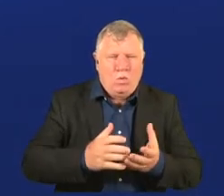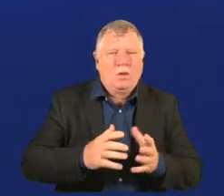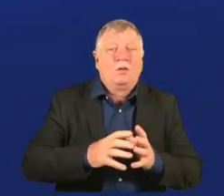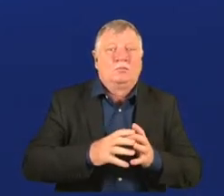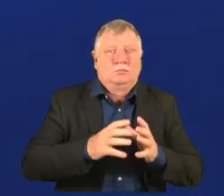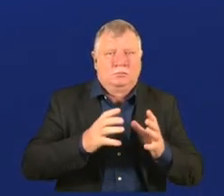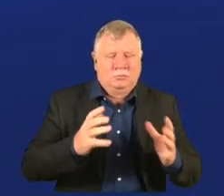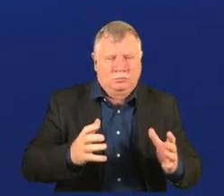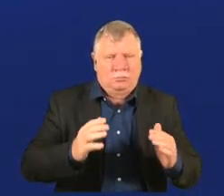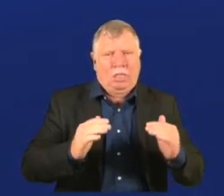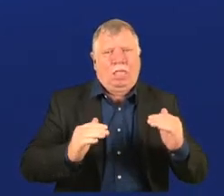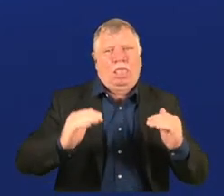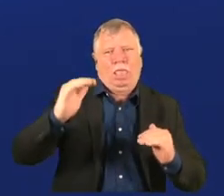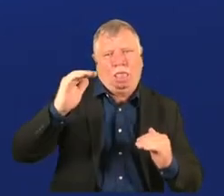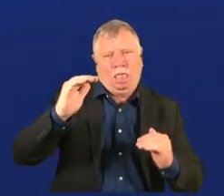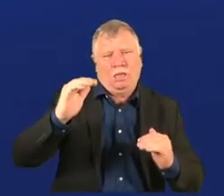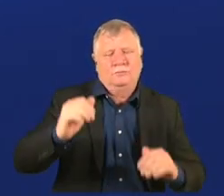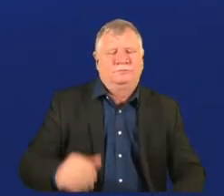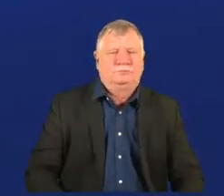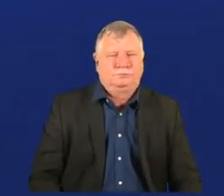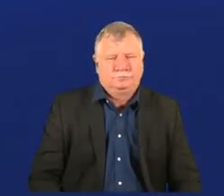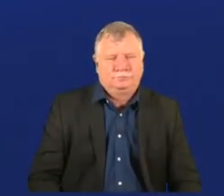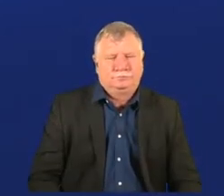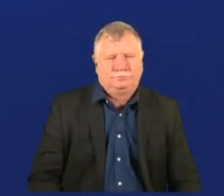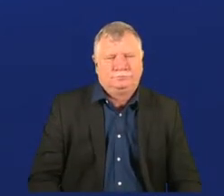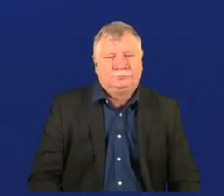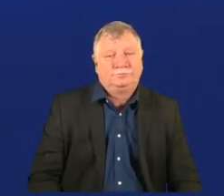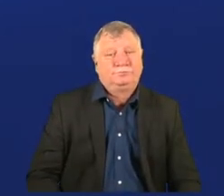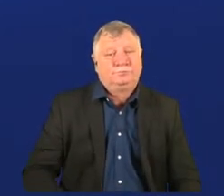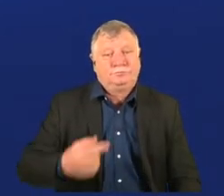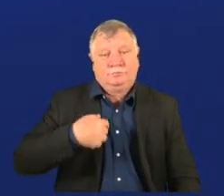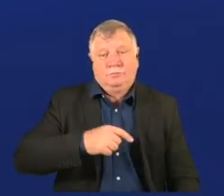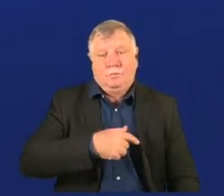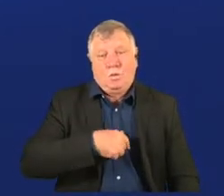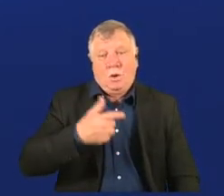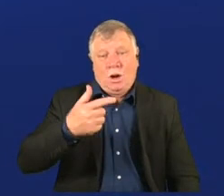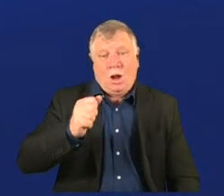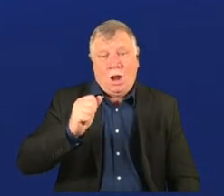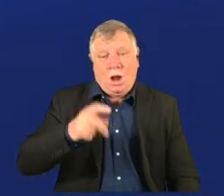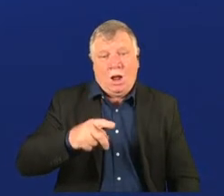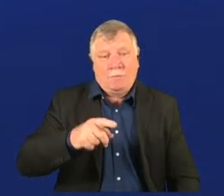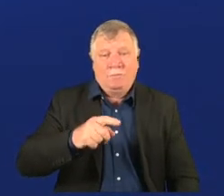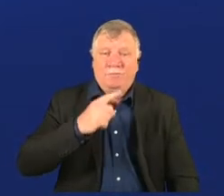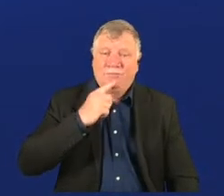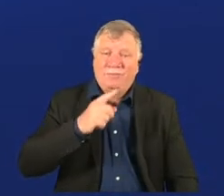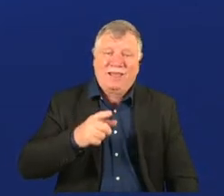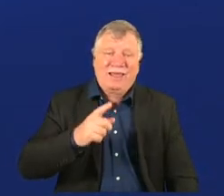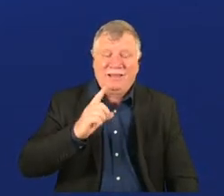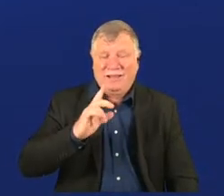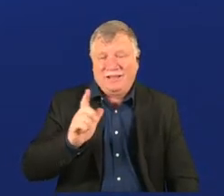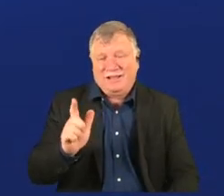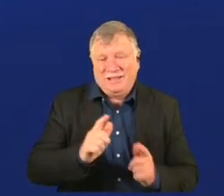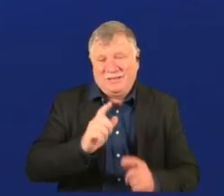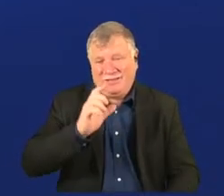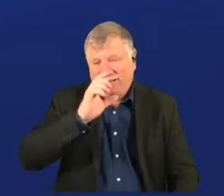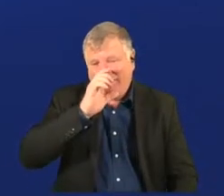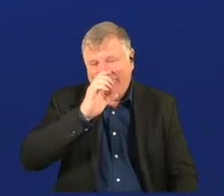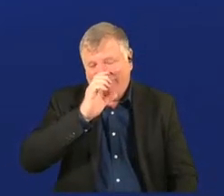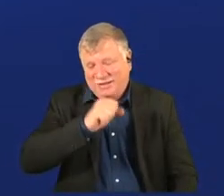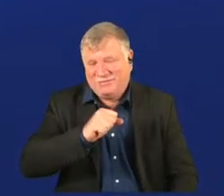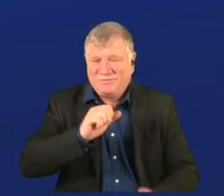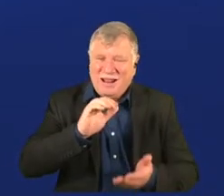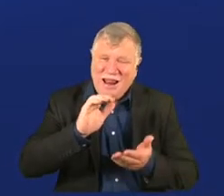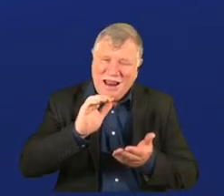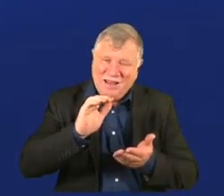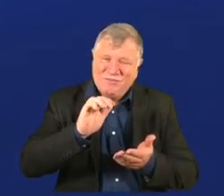severe. I will say that the gap, we believe, is probably underestimated by our projections